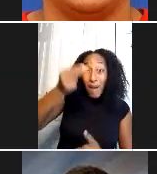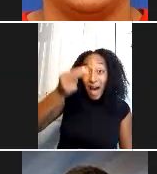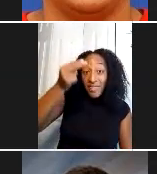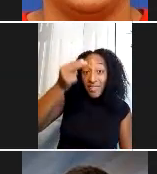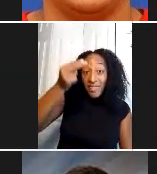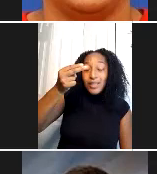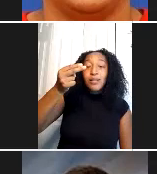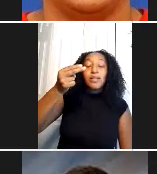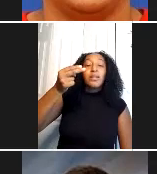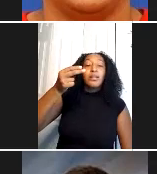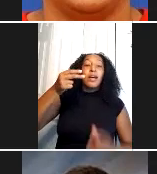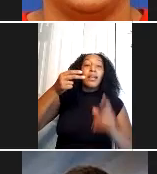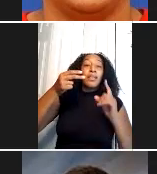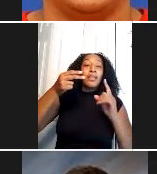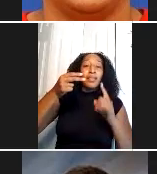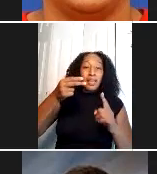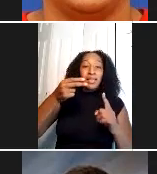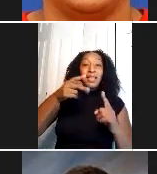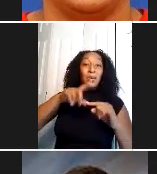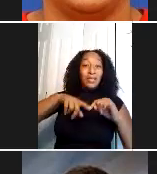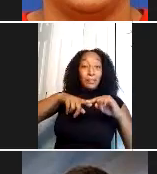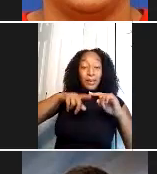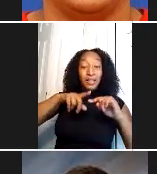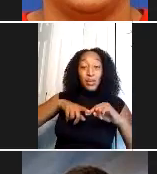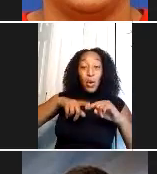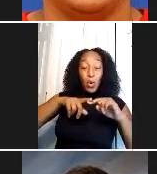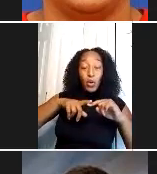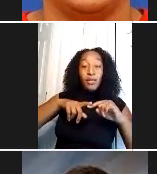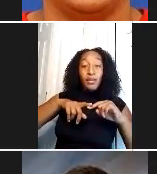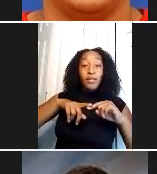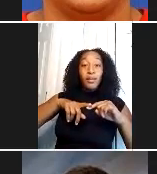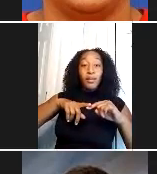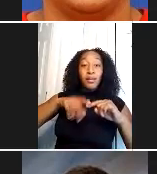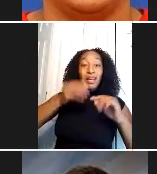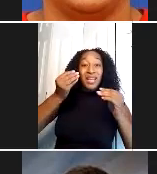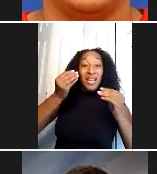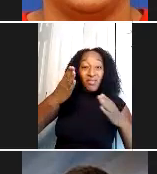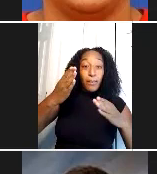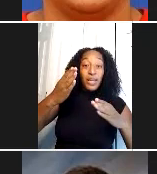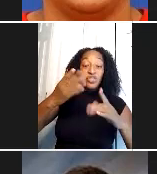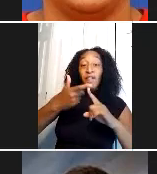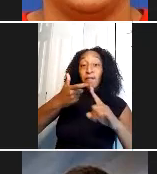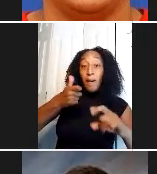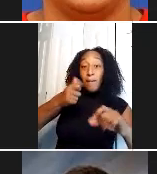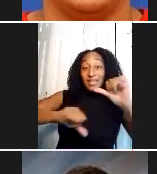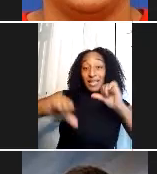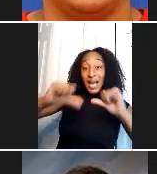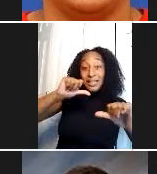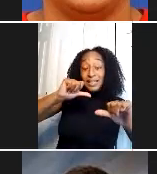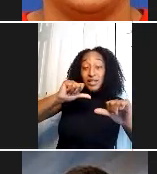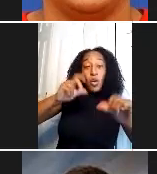depending upon the information that the scientists found when they did their research.